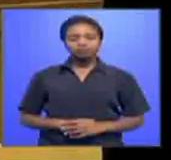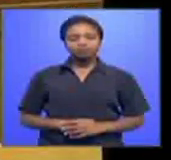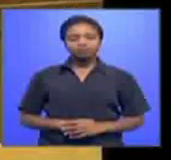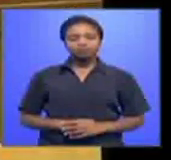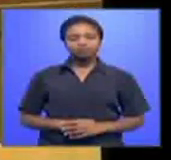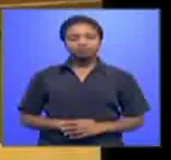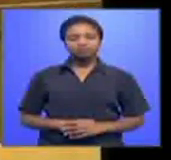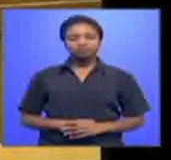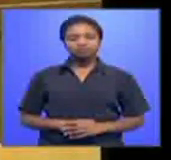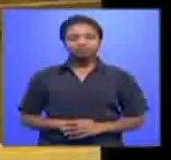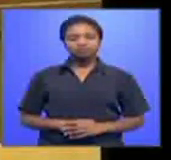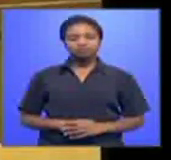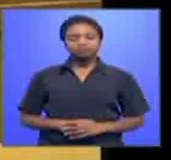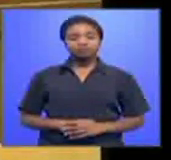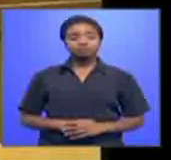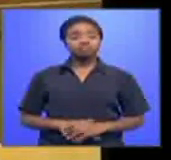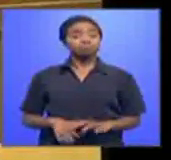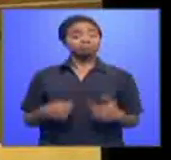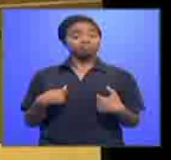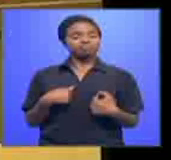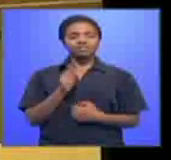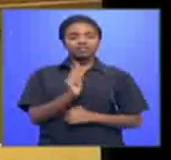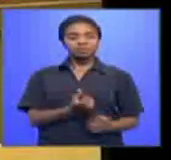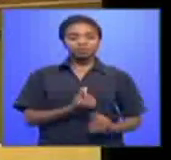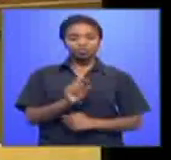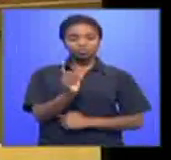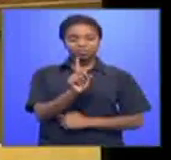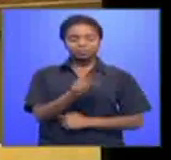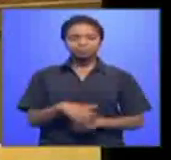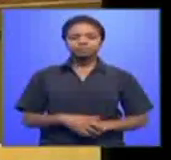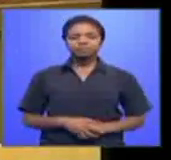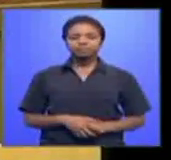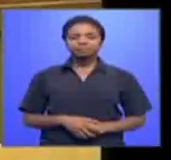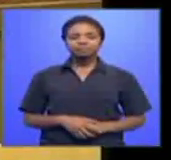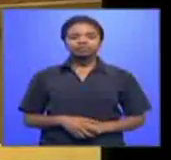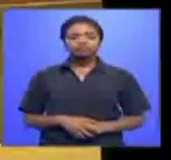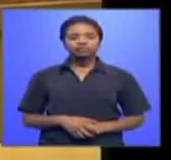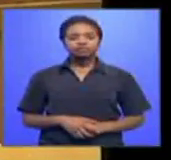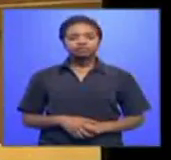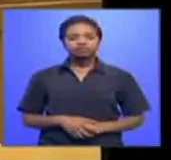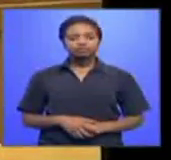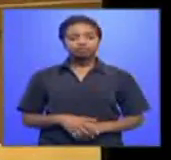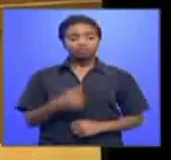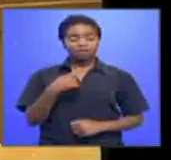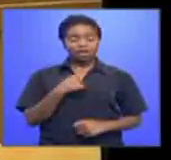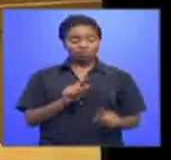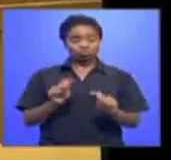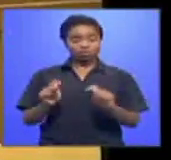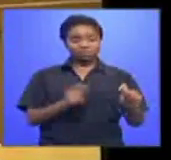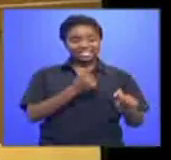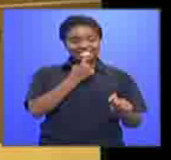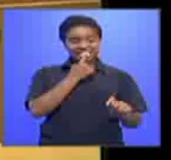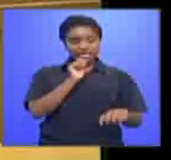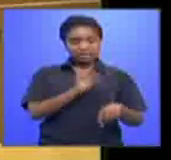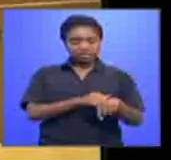We have to shift the transportation of coal from road